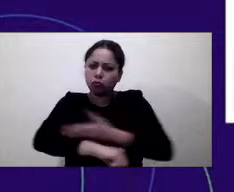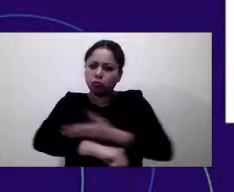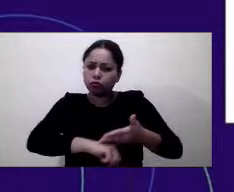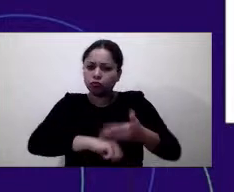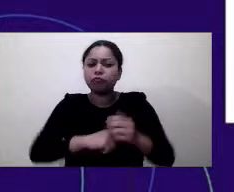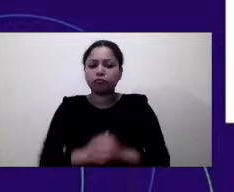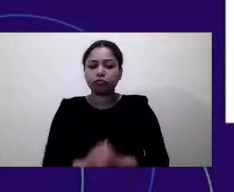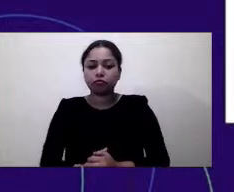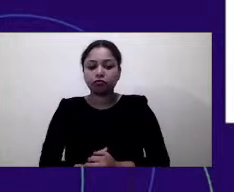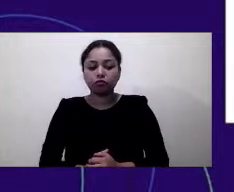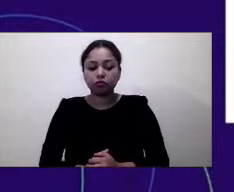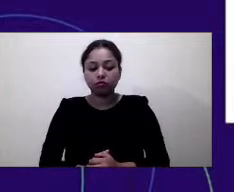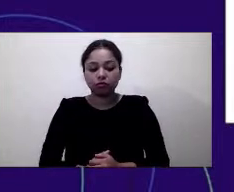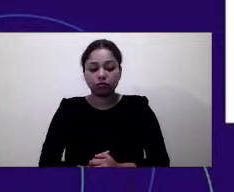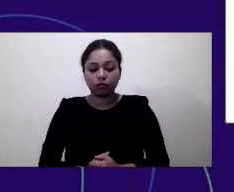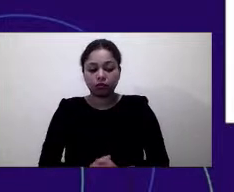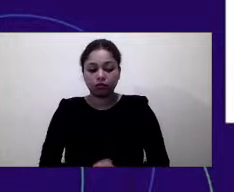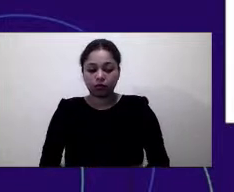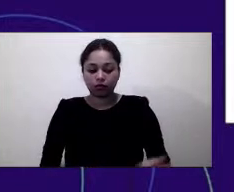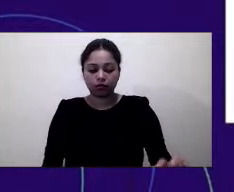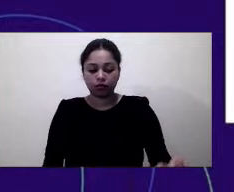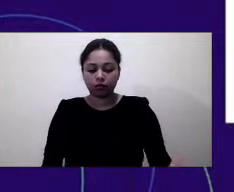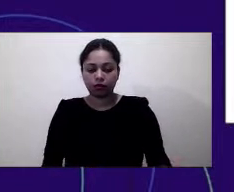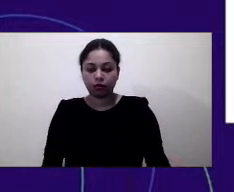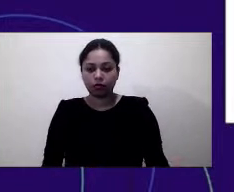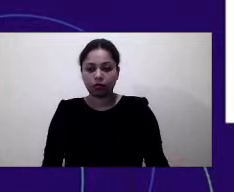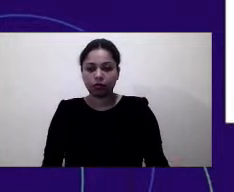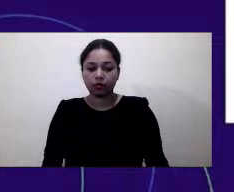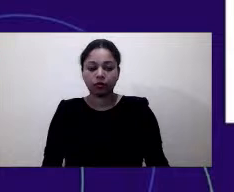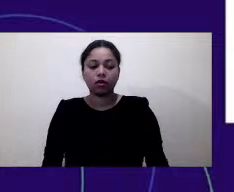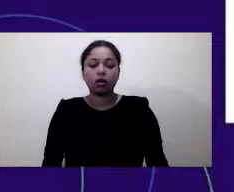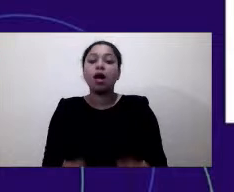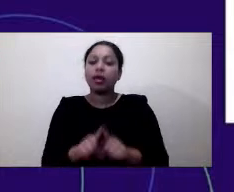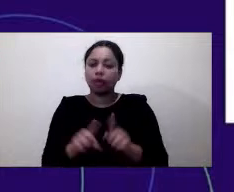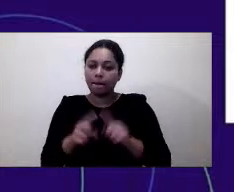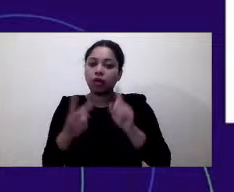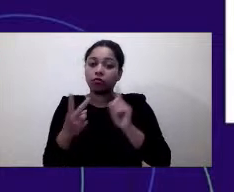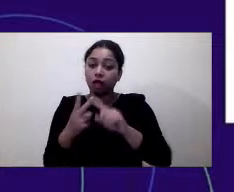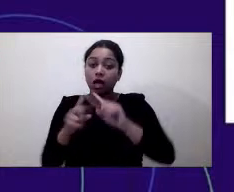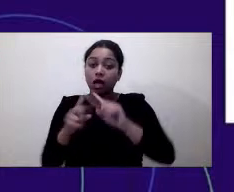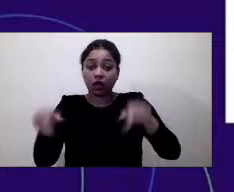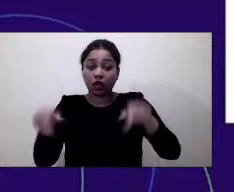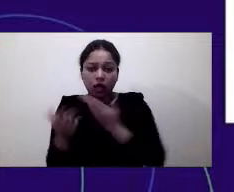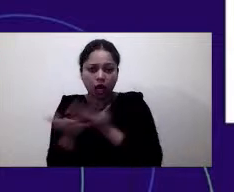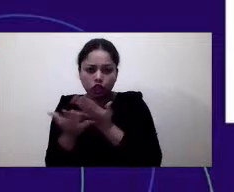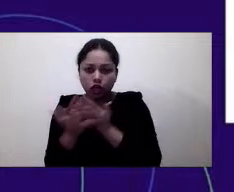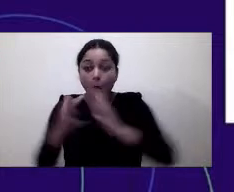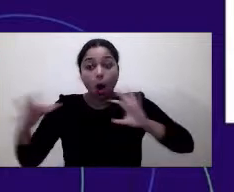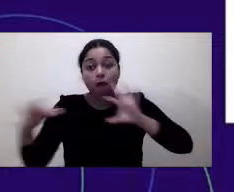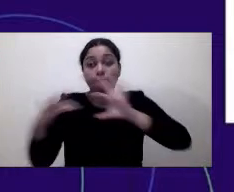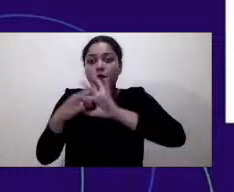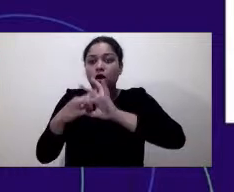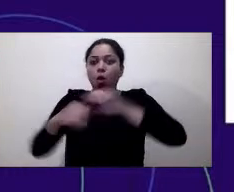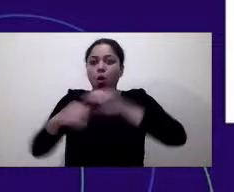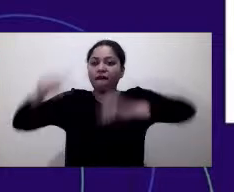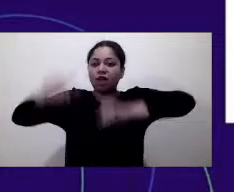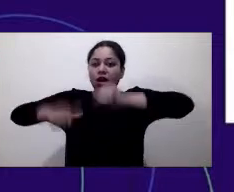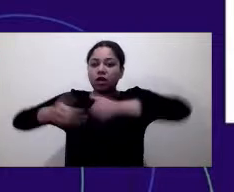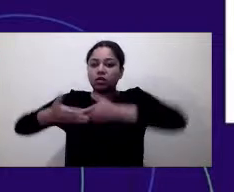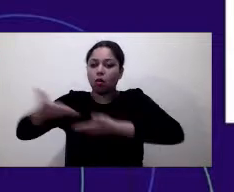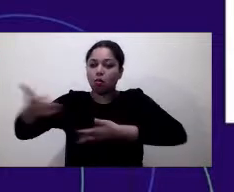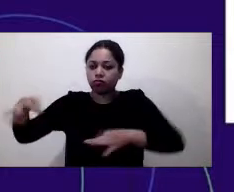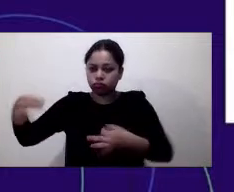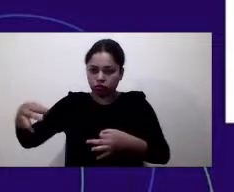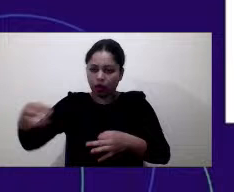has this classroom-based component to it, very aligned with formative assessment. And we have assessment